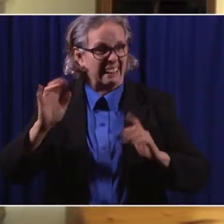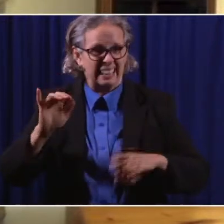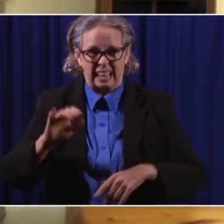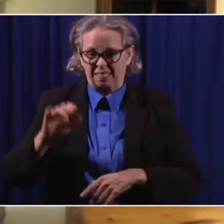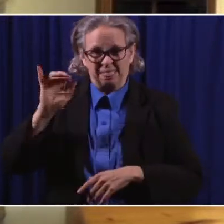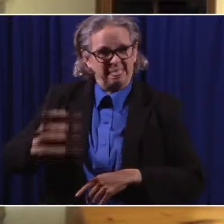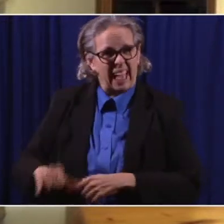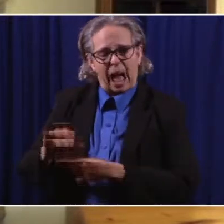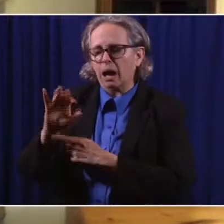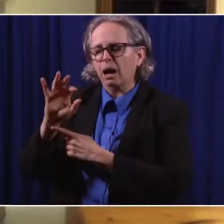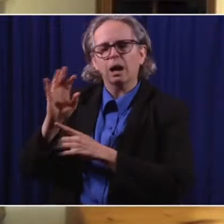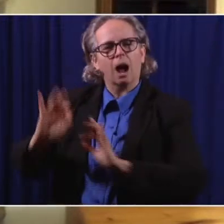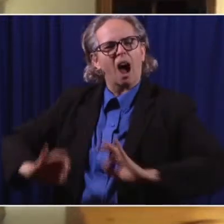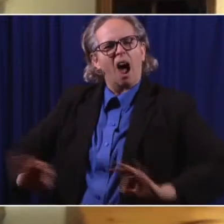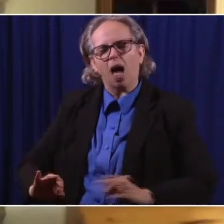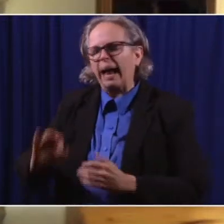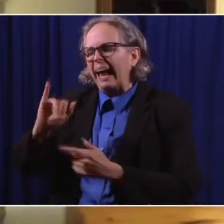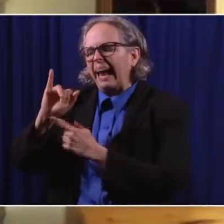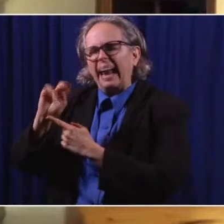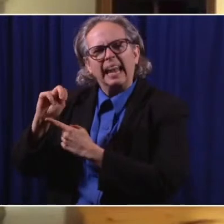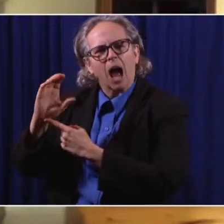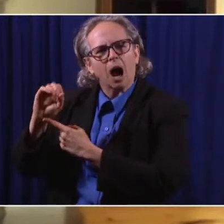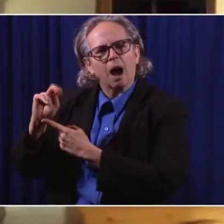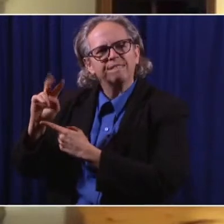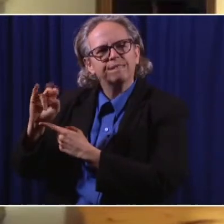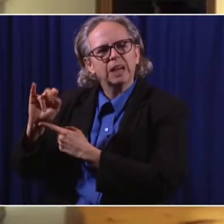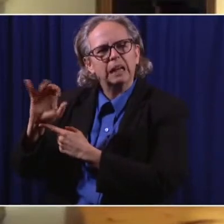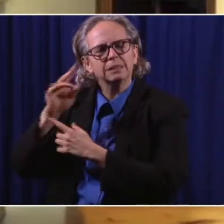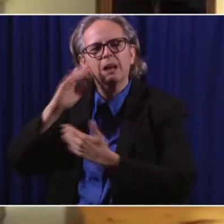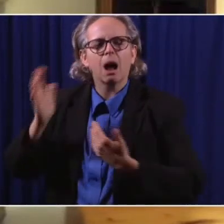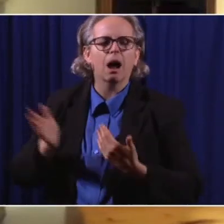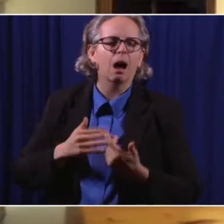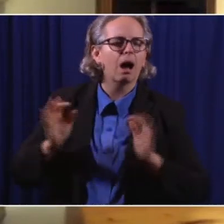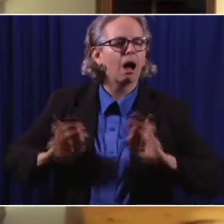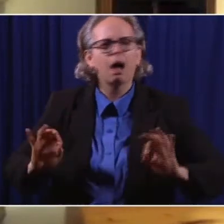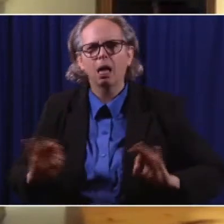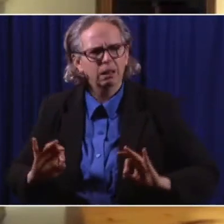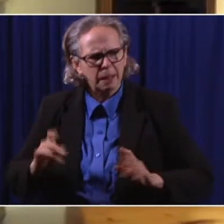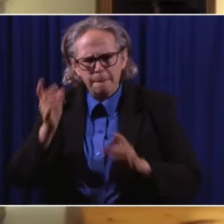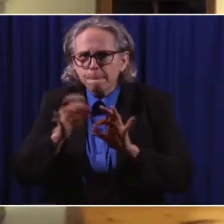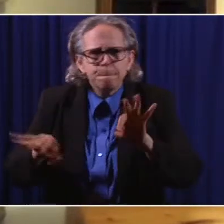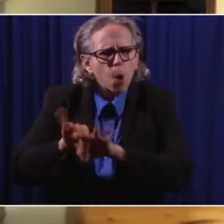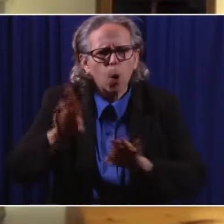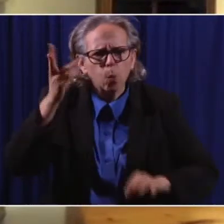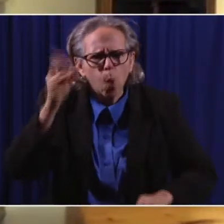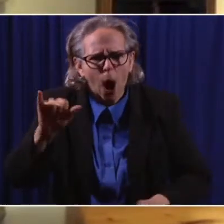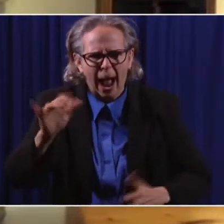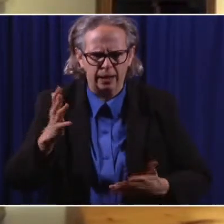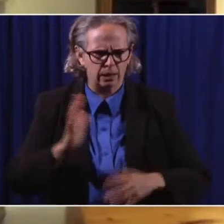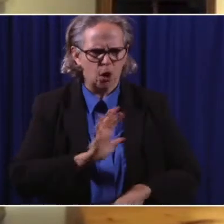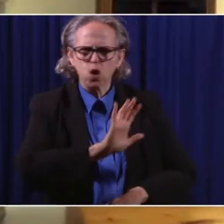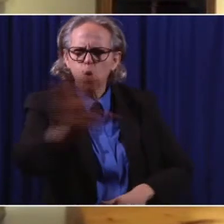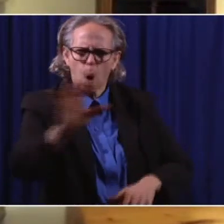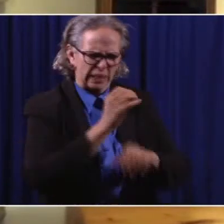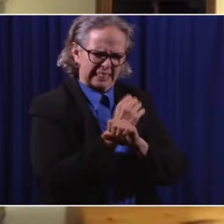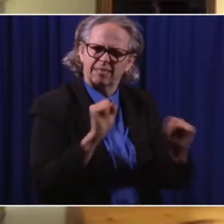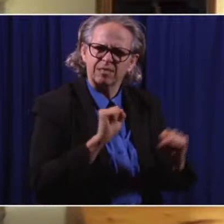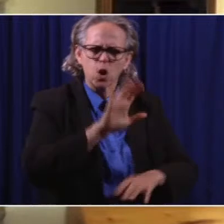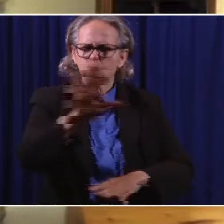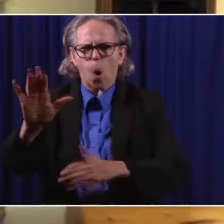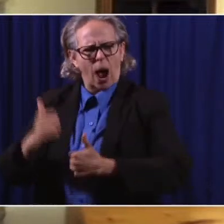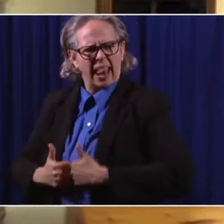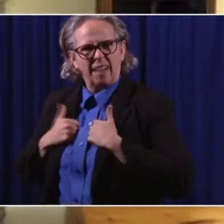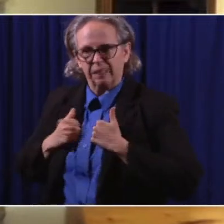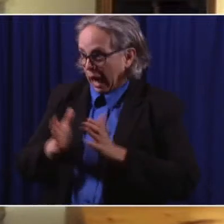life, your neighbor's life, and the economy. Seldom has so little been asked for so much